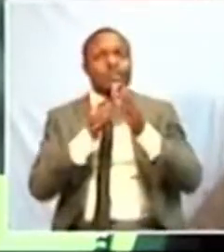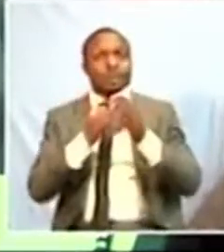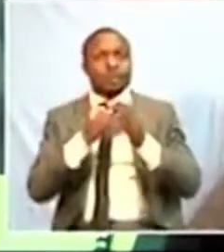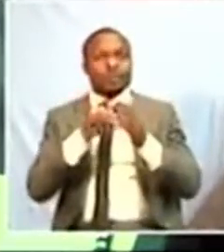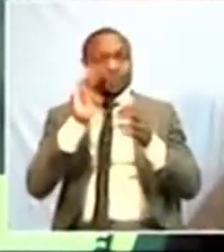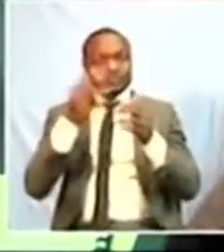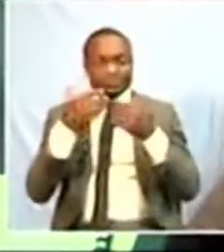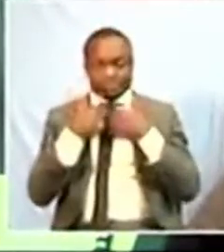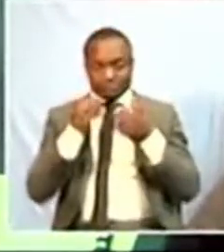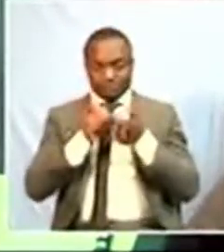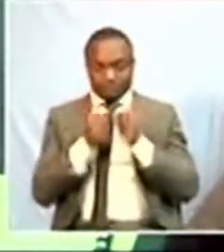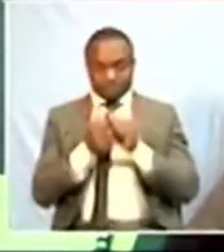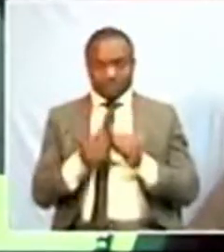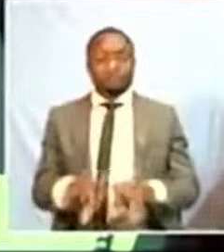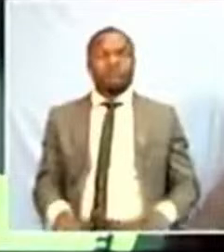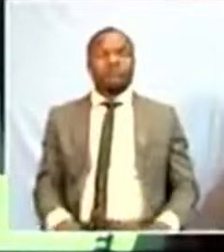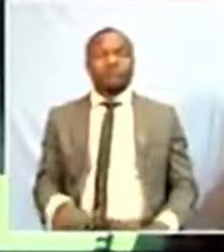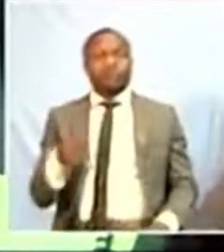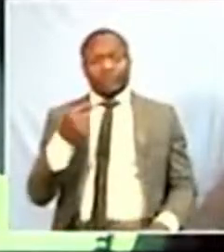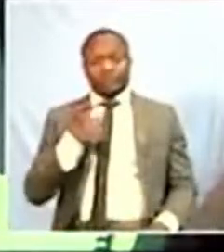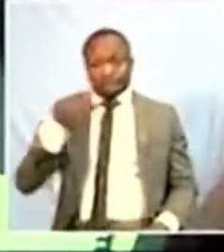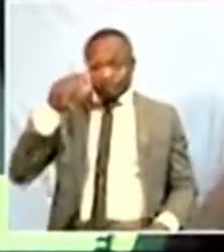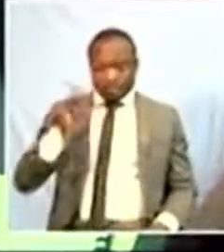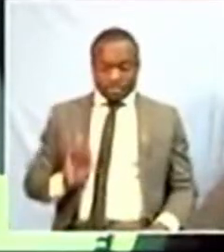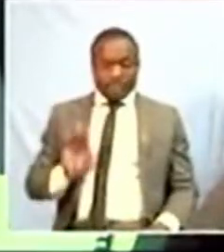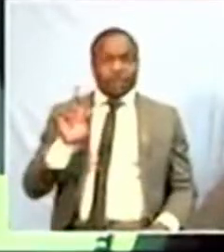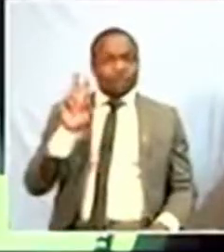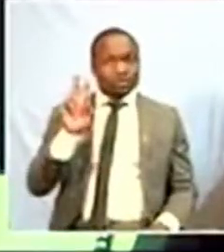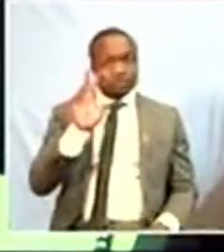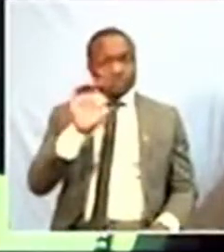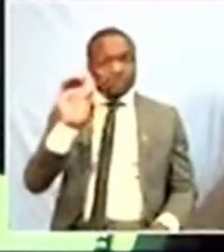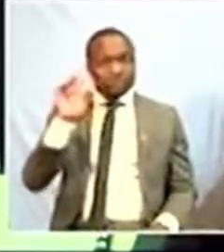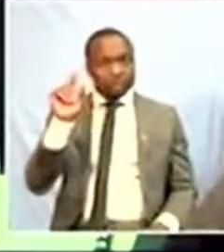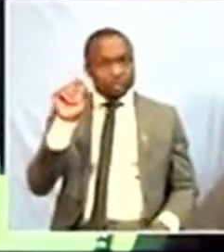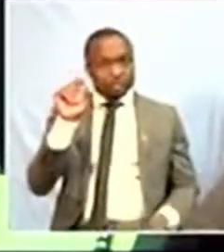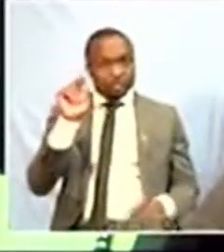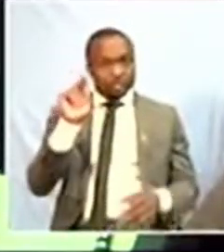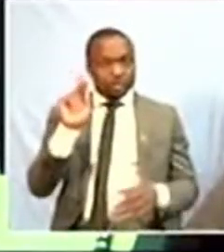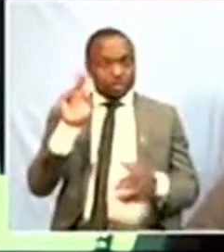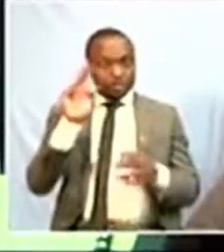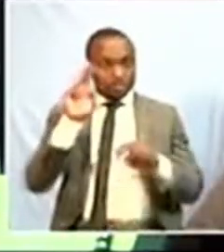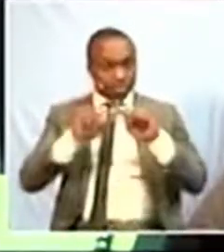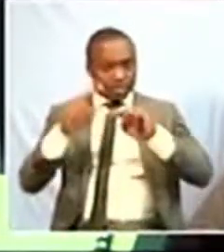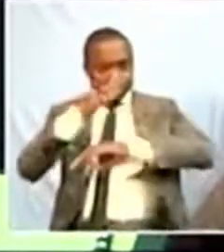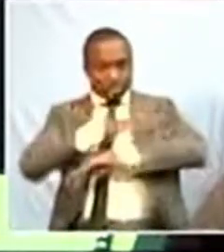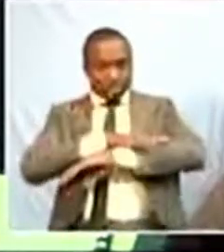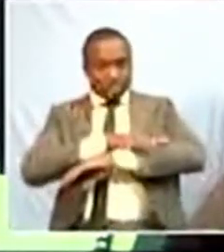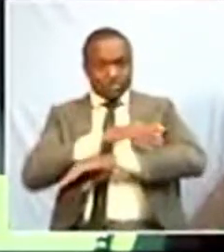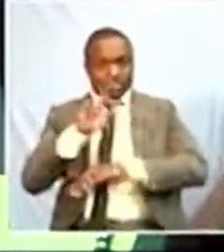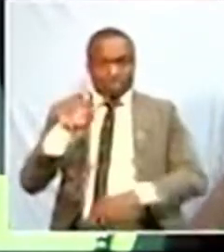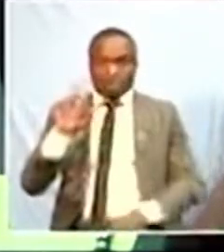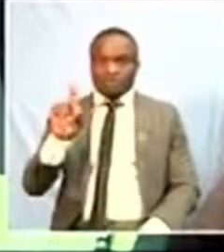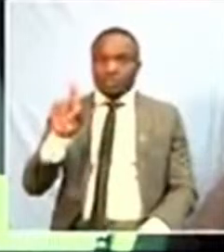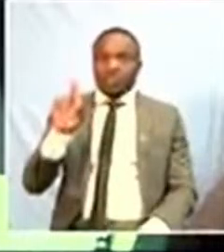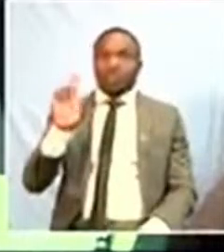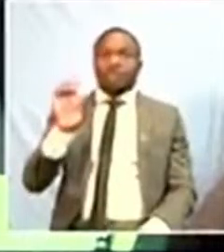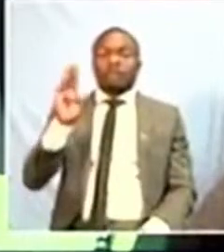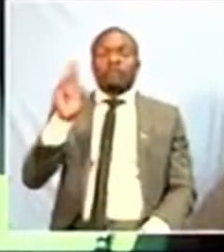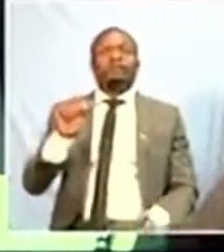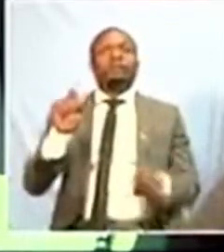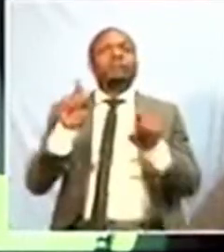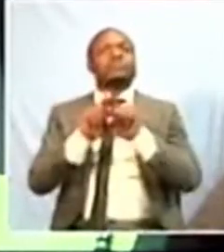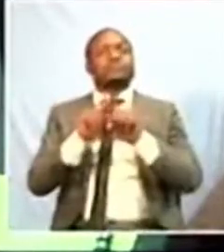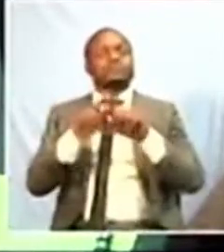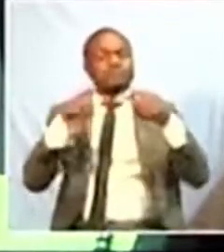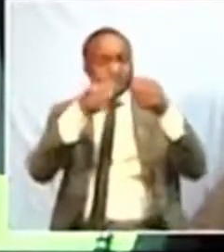have problems. I'm a beneficiary of 220 desks the Debs is doing from the same type of